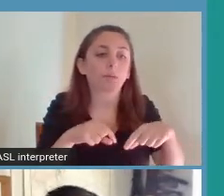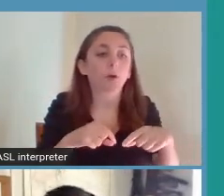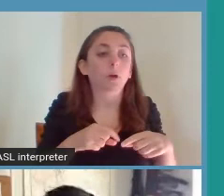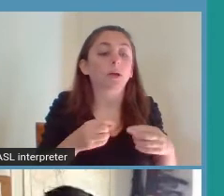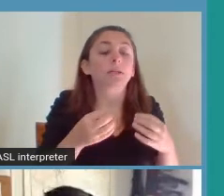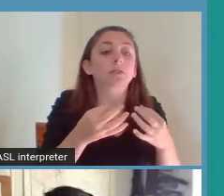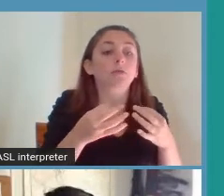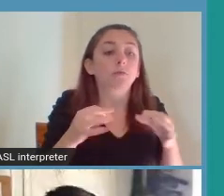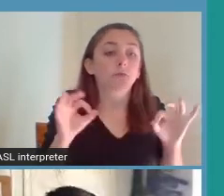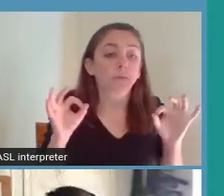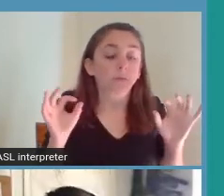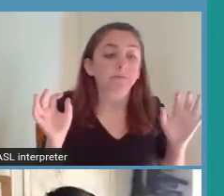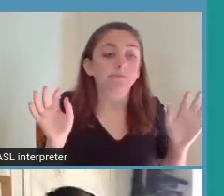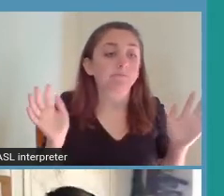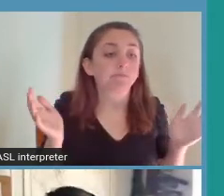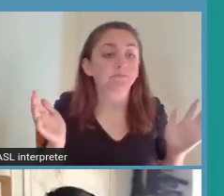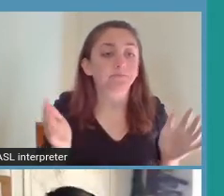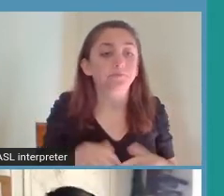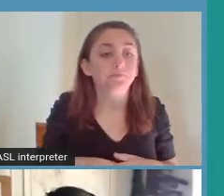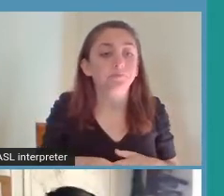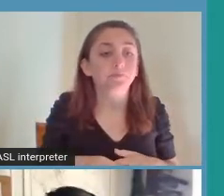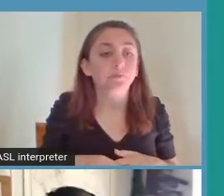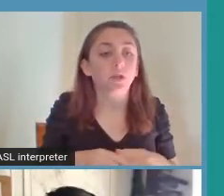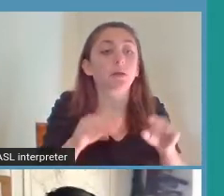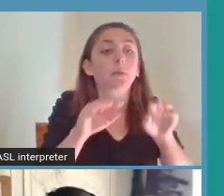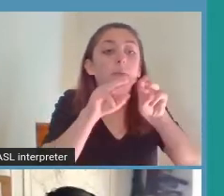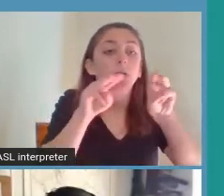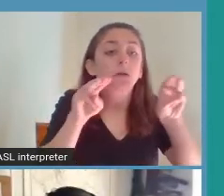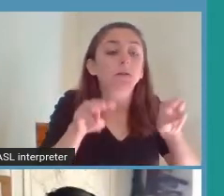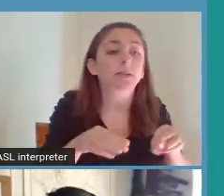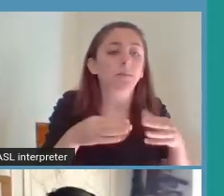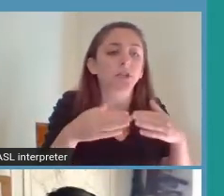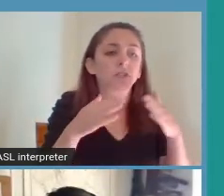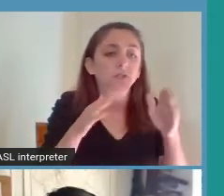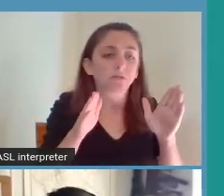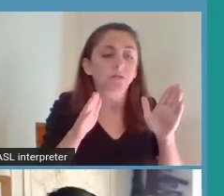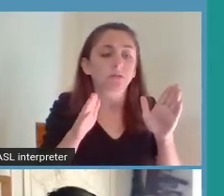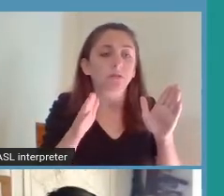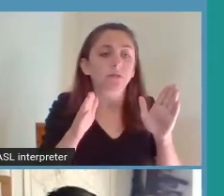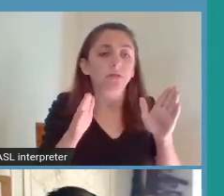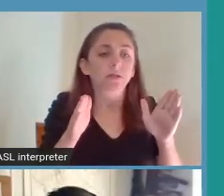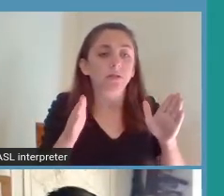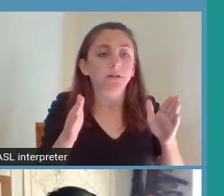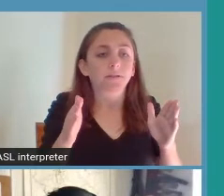all, the museum in general has,